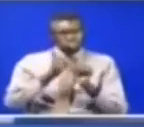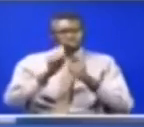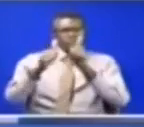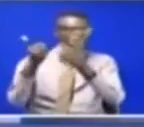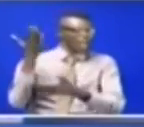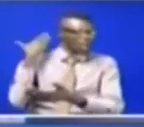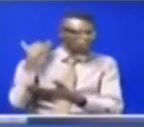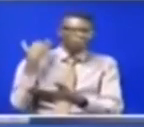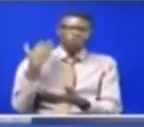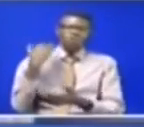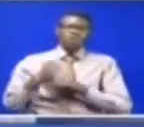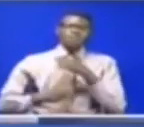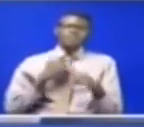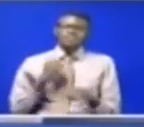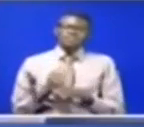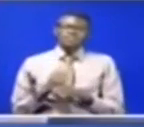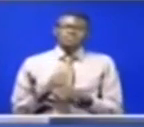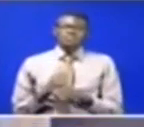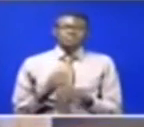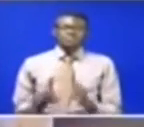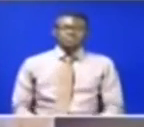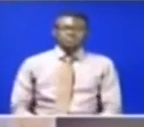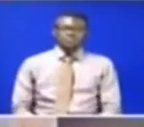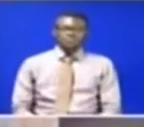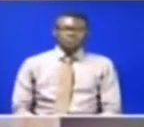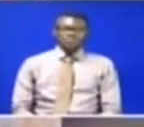Counties. Duncan Hemba, KTN News.